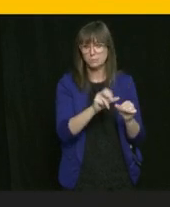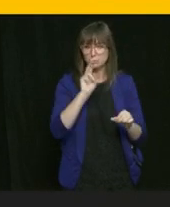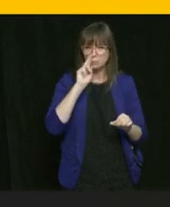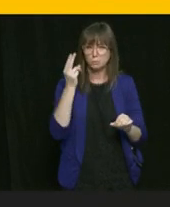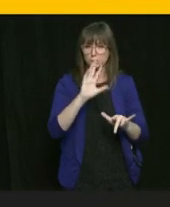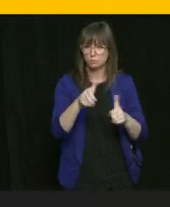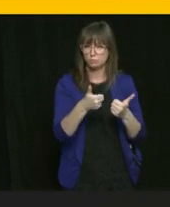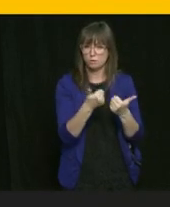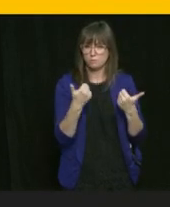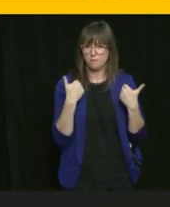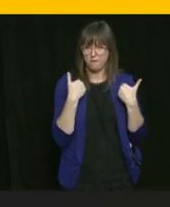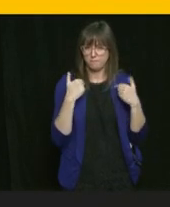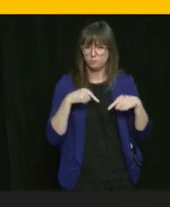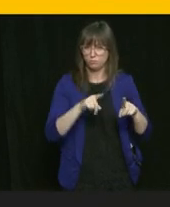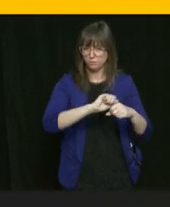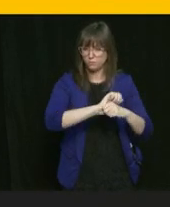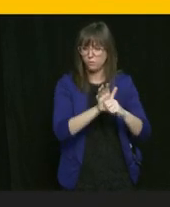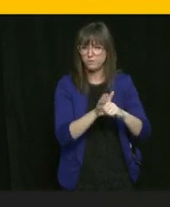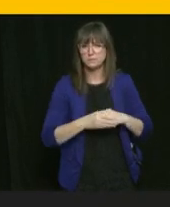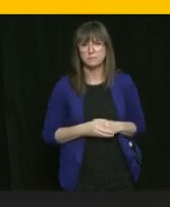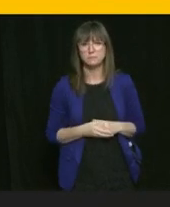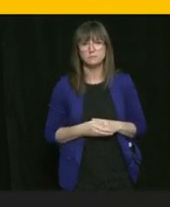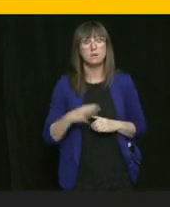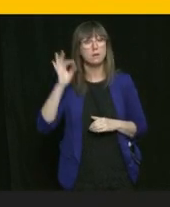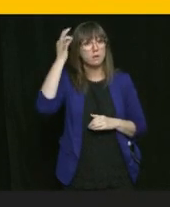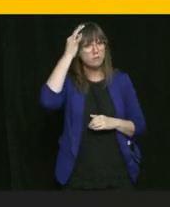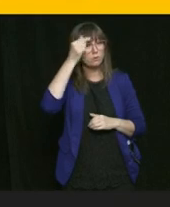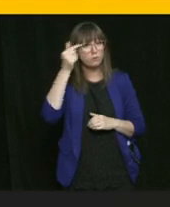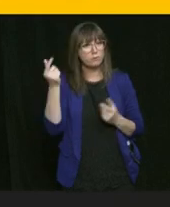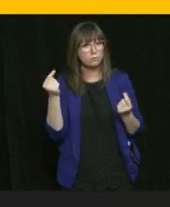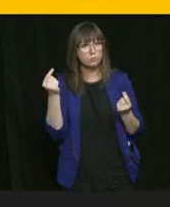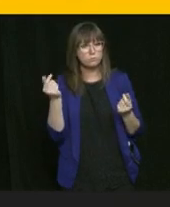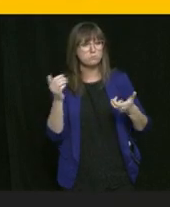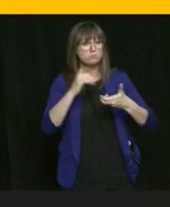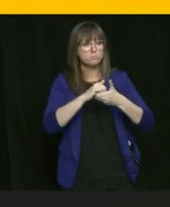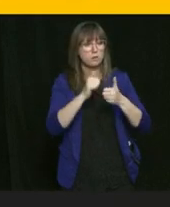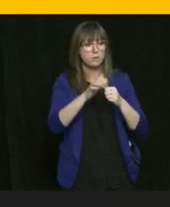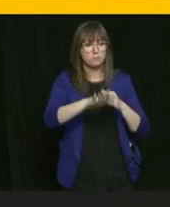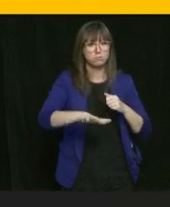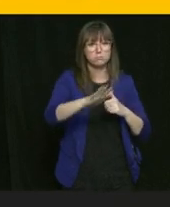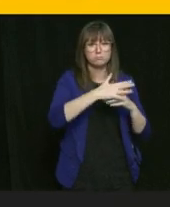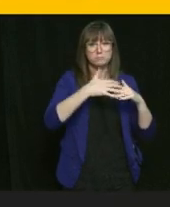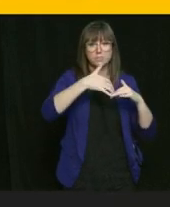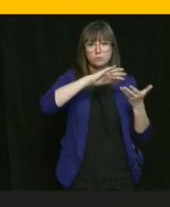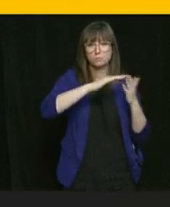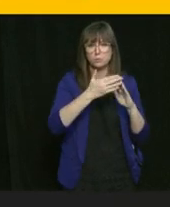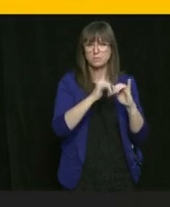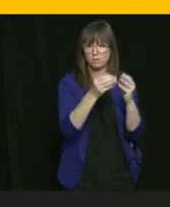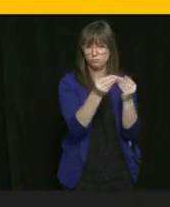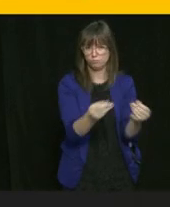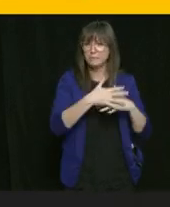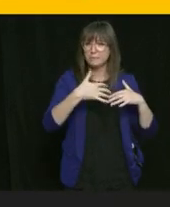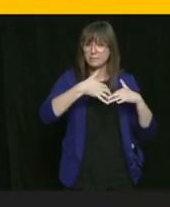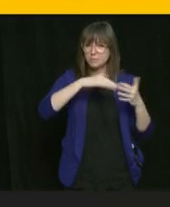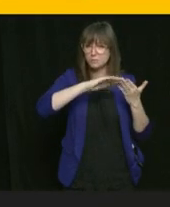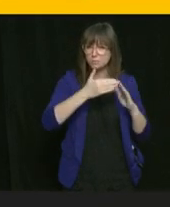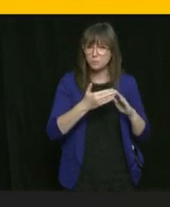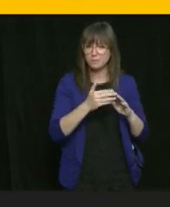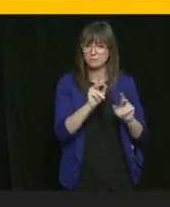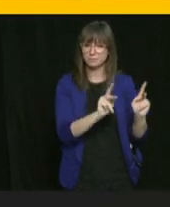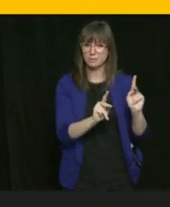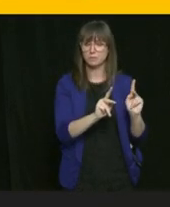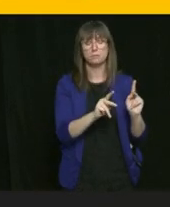challenges during this pandemic. Our government is working in partnership with communities to address that and to ensure that everyone